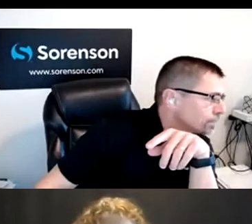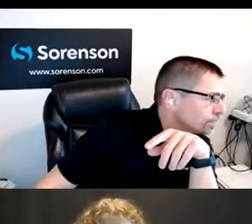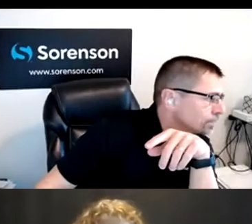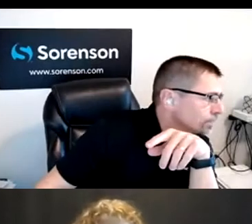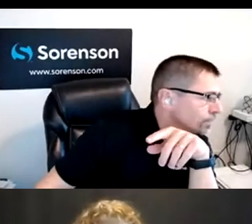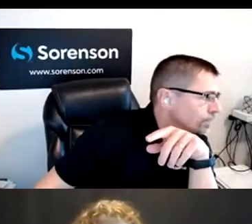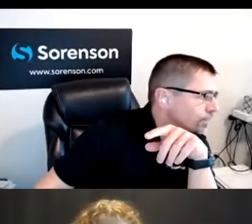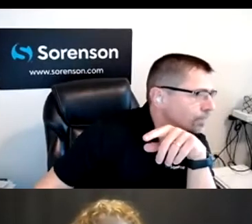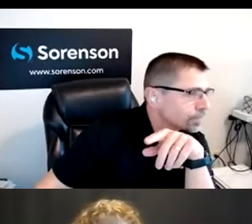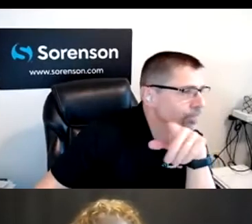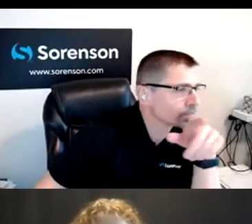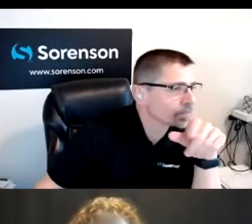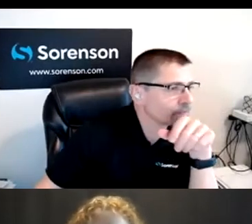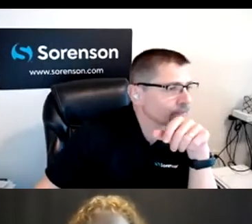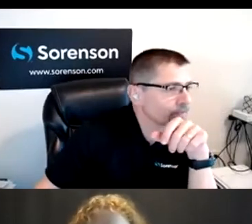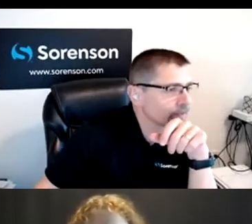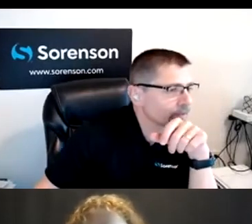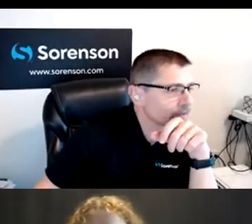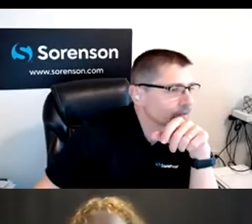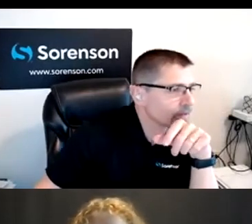establishes for the directory available.